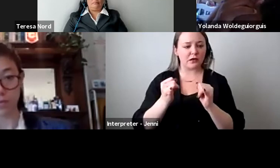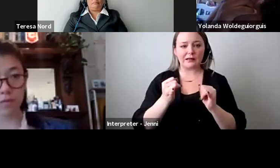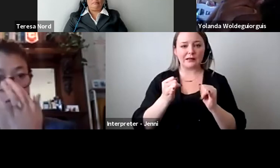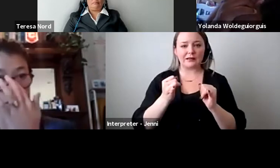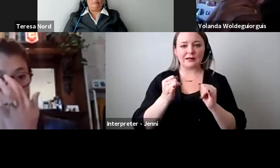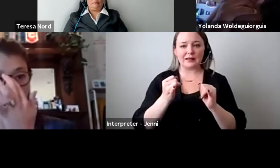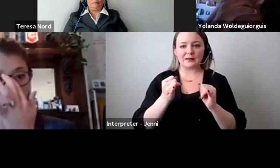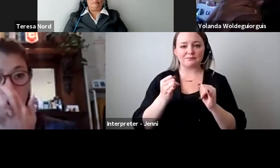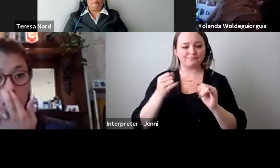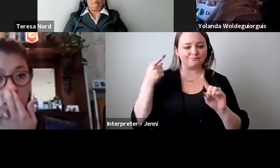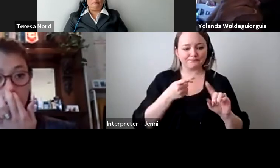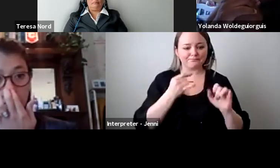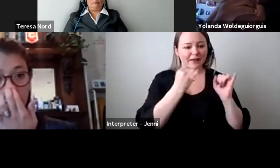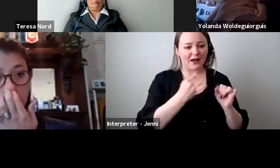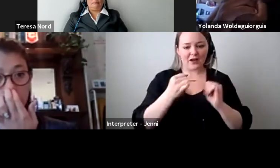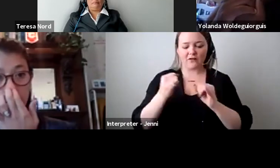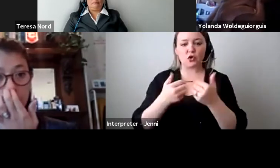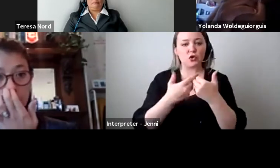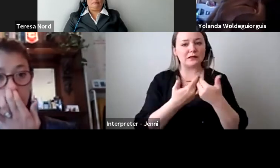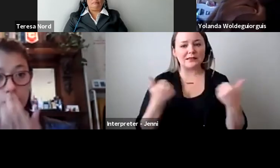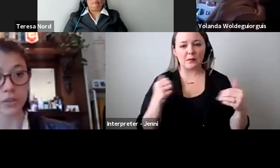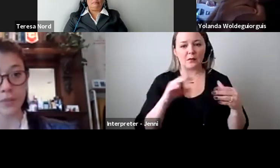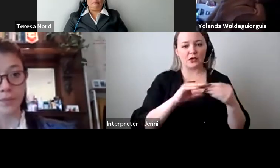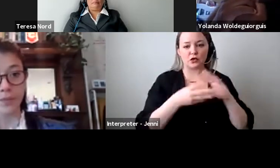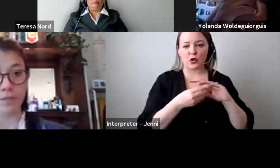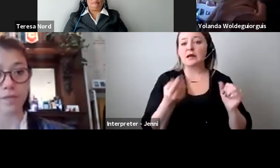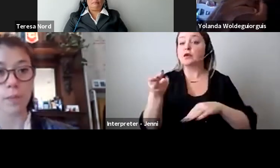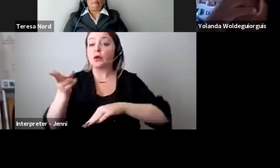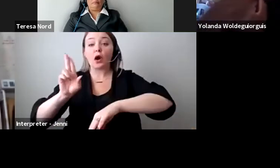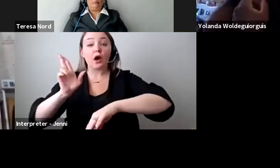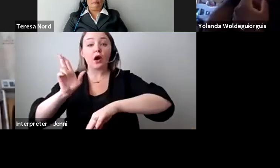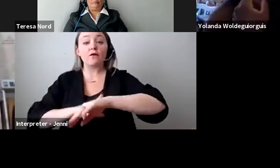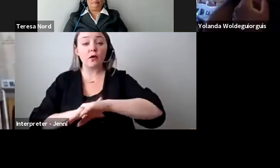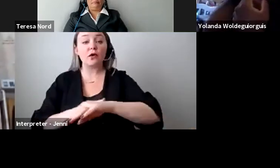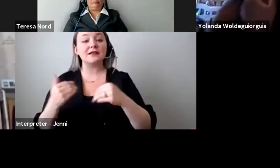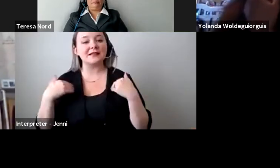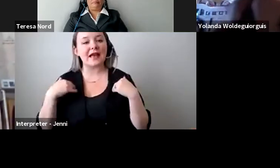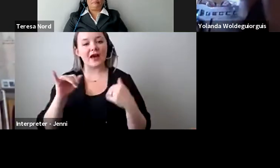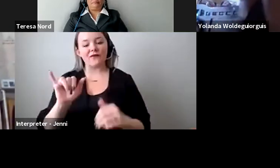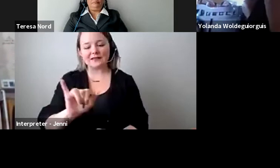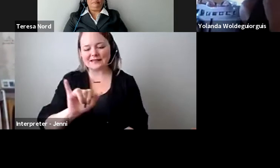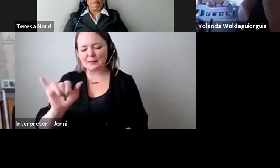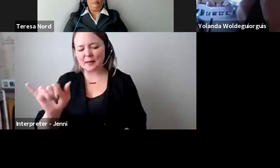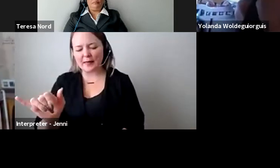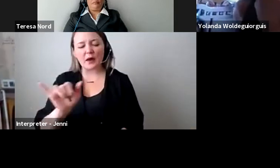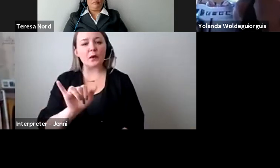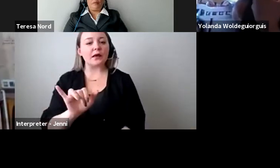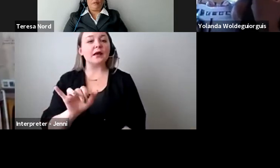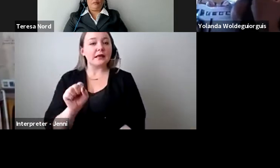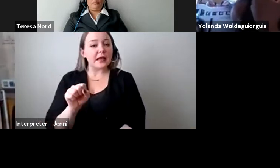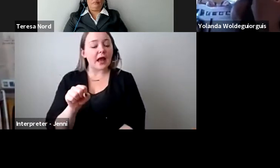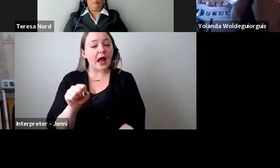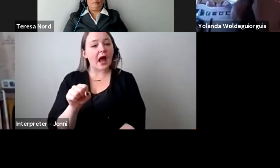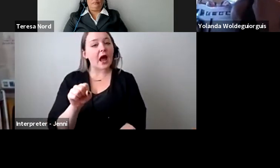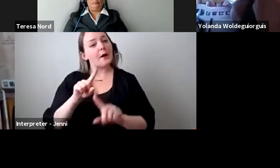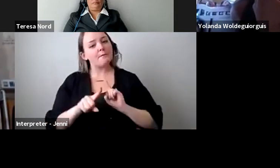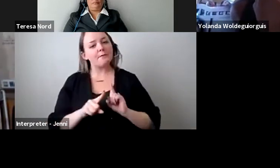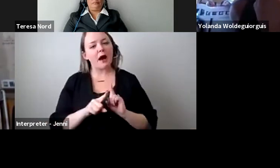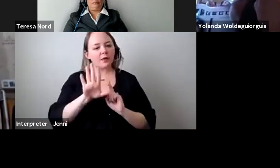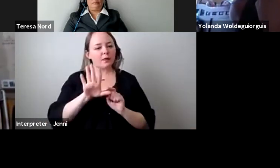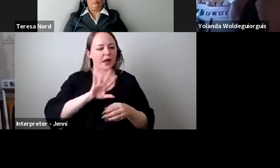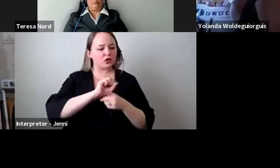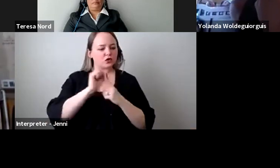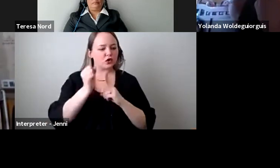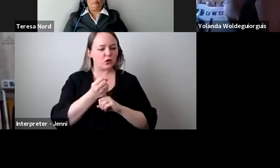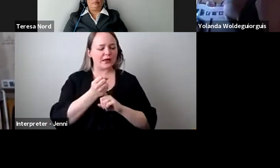an individual. It's different. Of course, you can have the similarities, but it is different for each individual. You never know